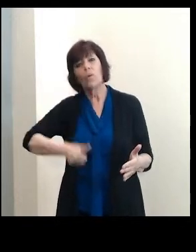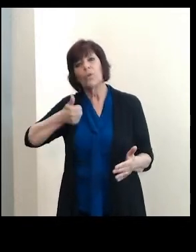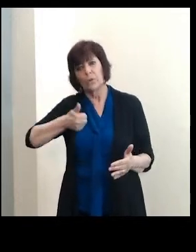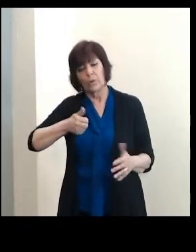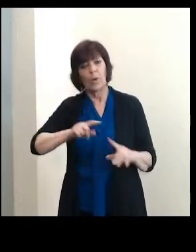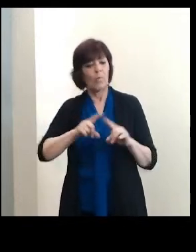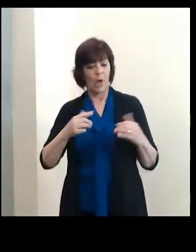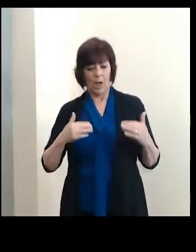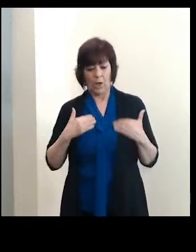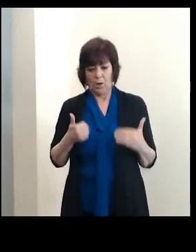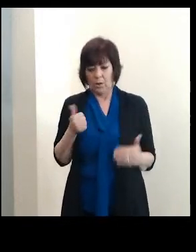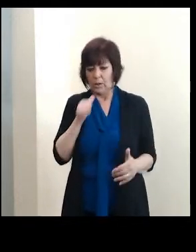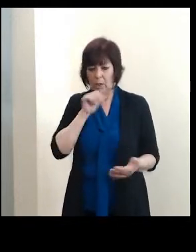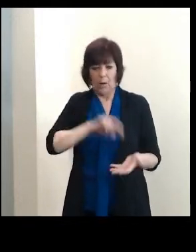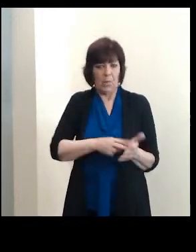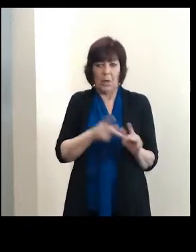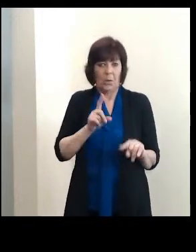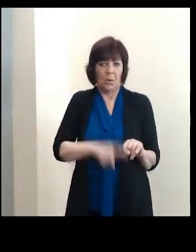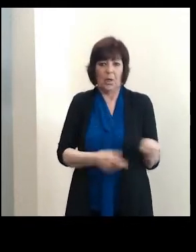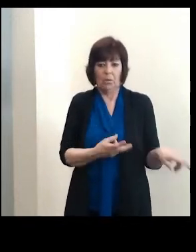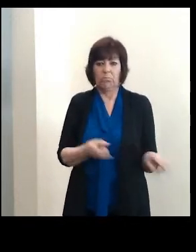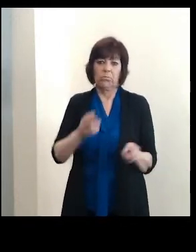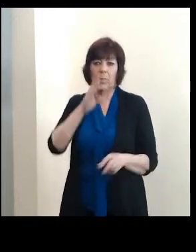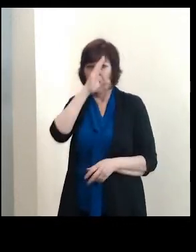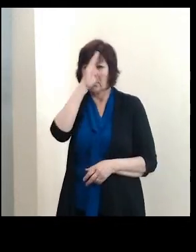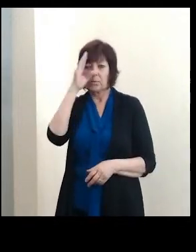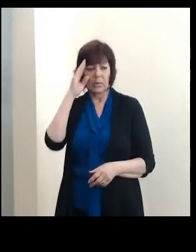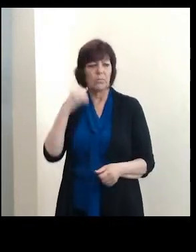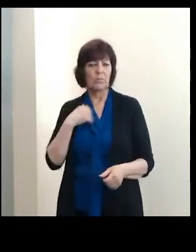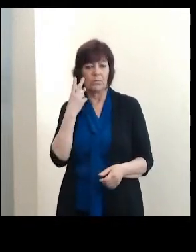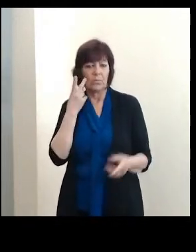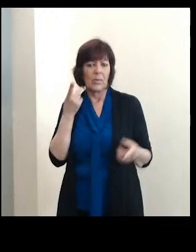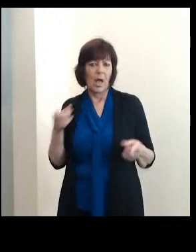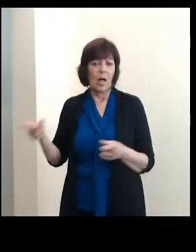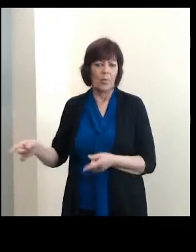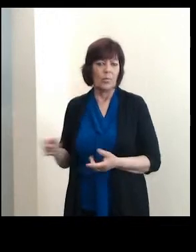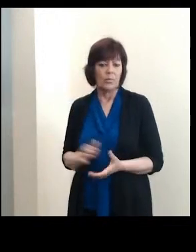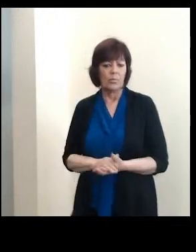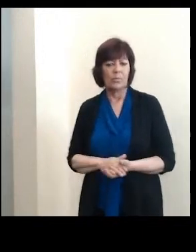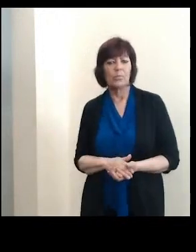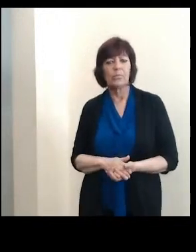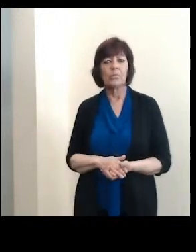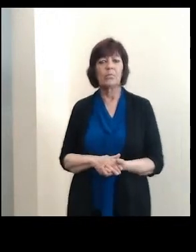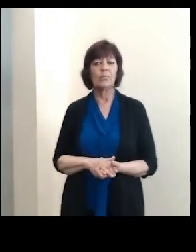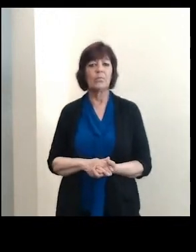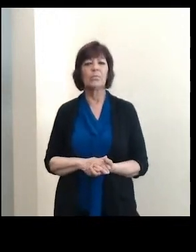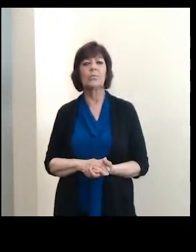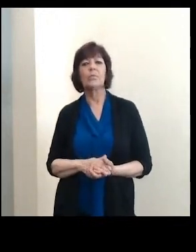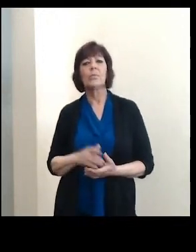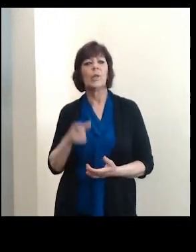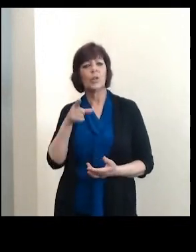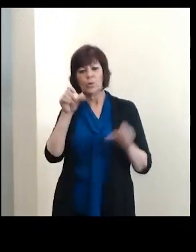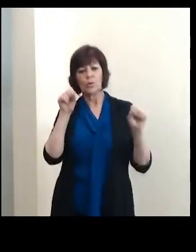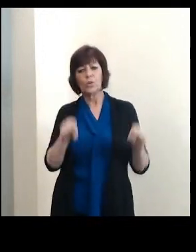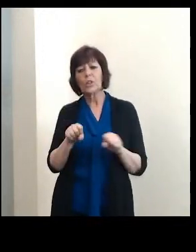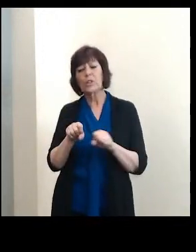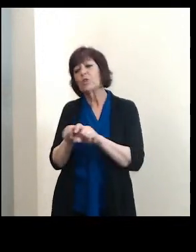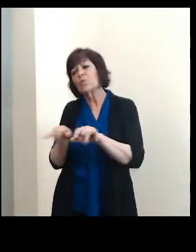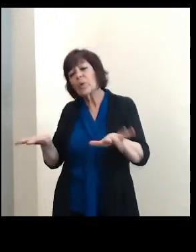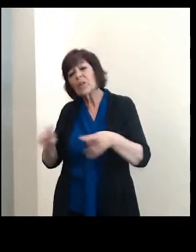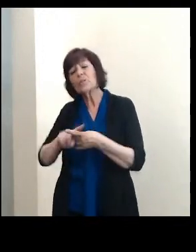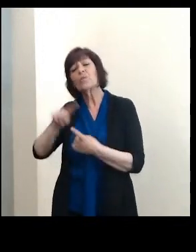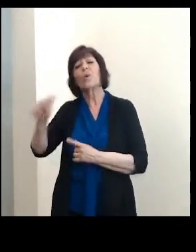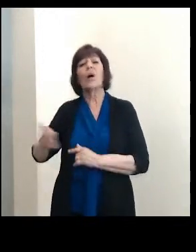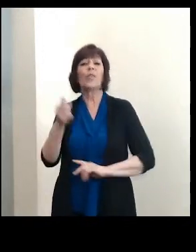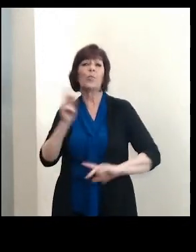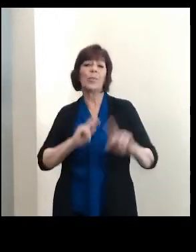you're younger doesn't mean you can't be hospitalized, and we see individuals in the hospital that are in their teens right now. And you could spread it to someone else. You could